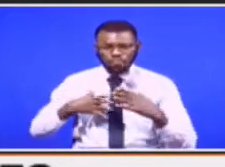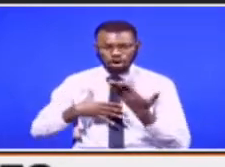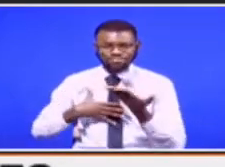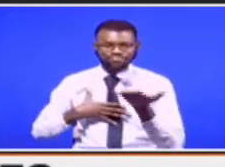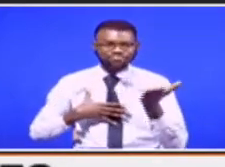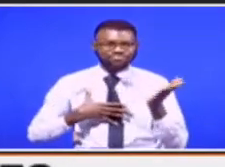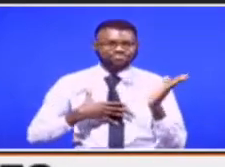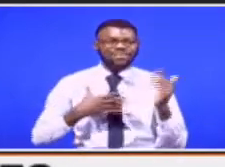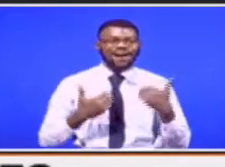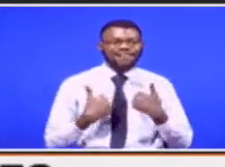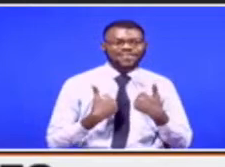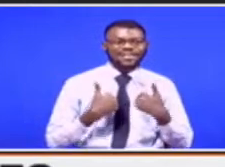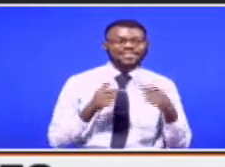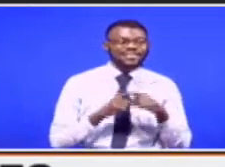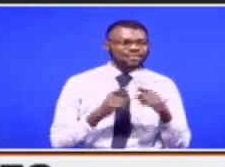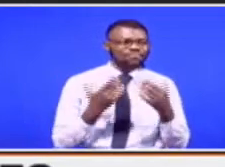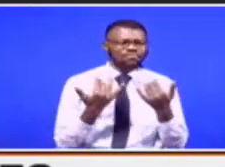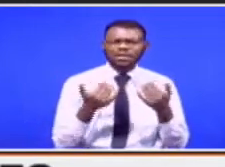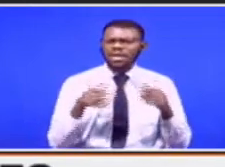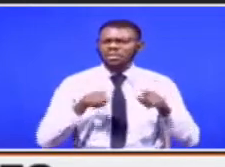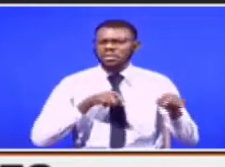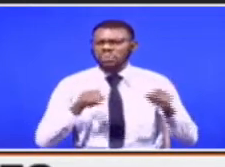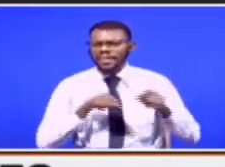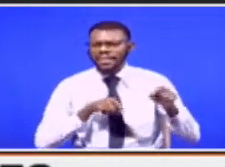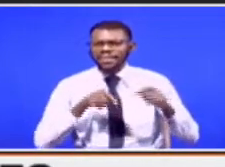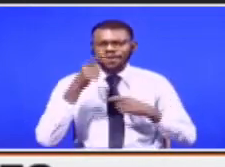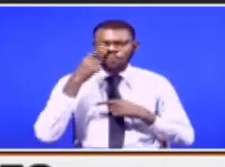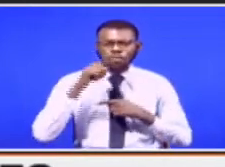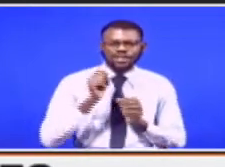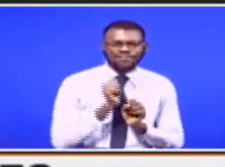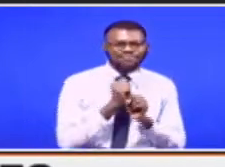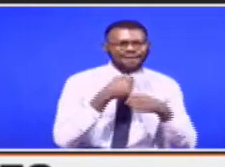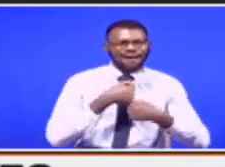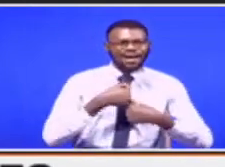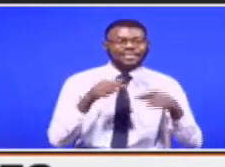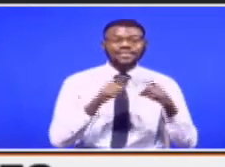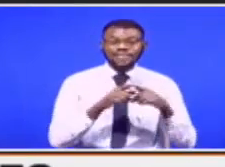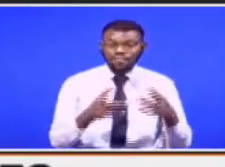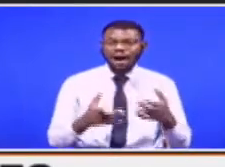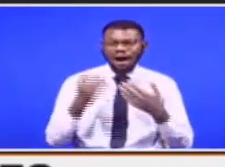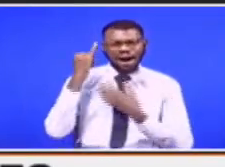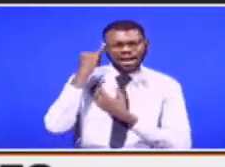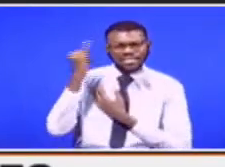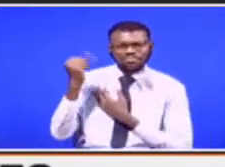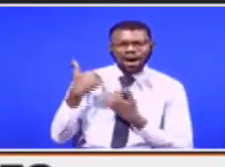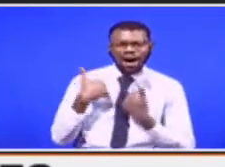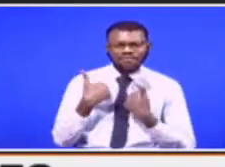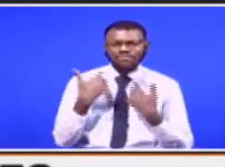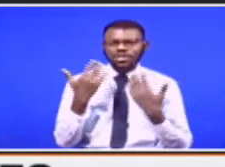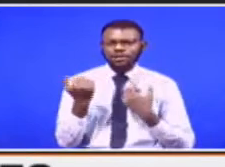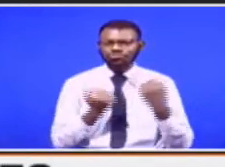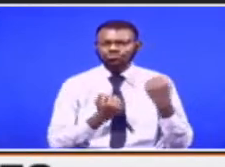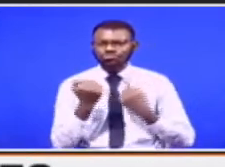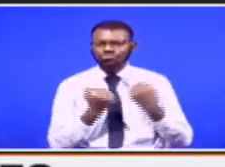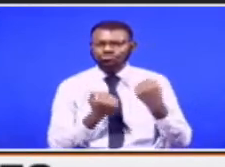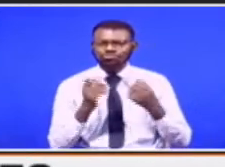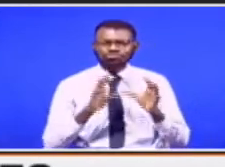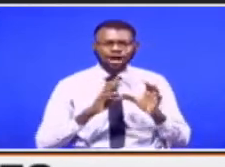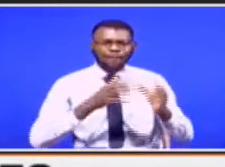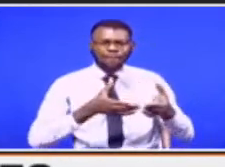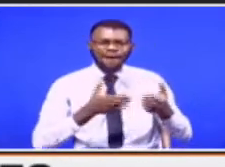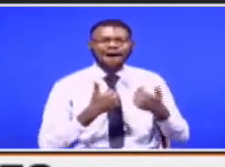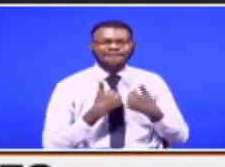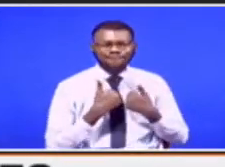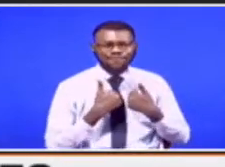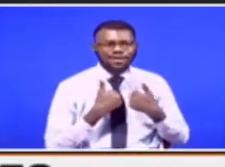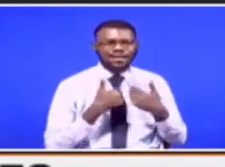But those partnerships are with regulators, with policymakers, with thinkers of transport, with companies in the transport